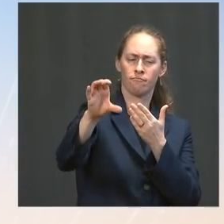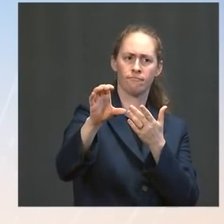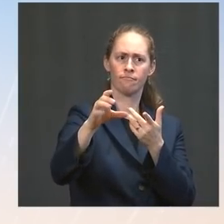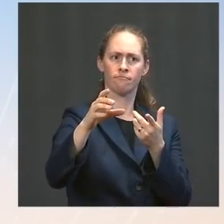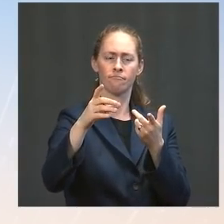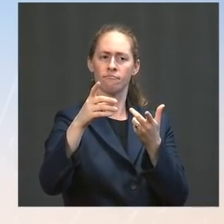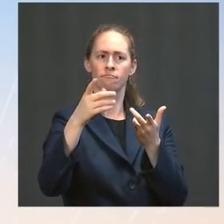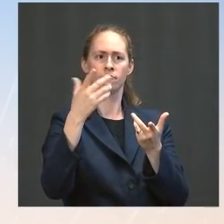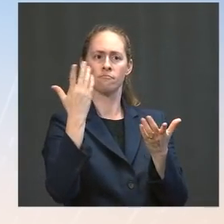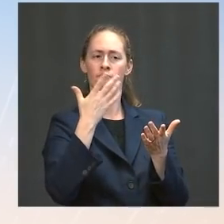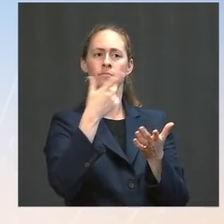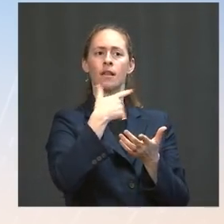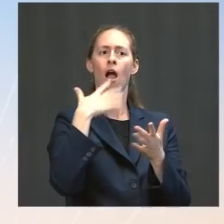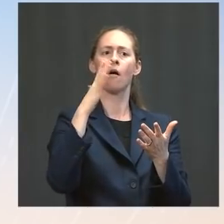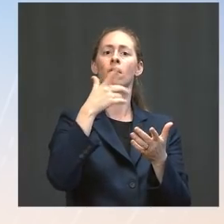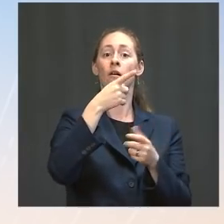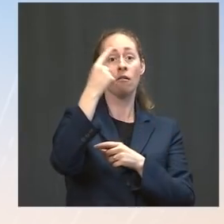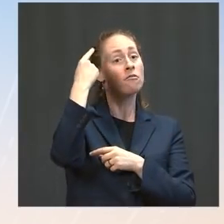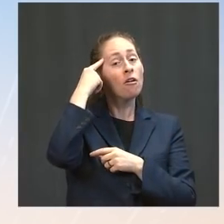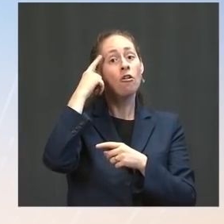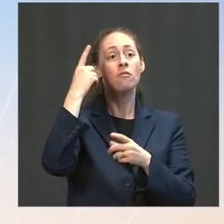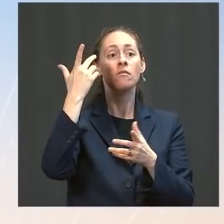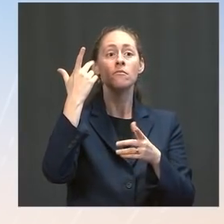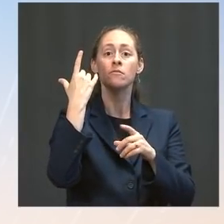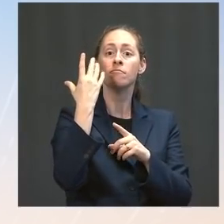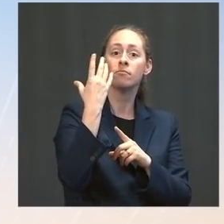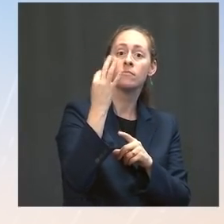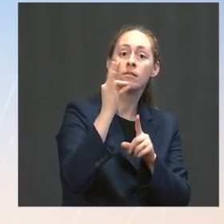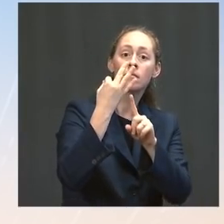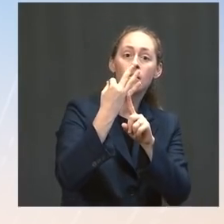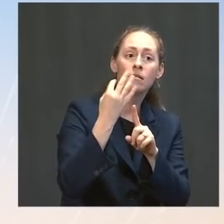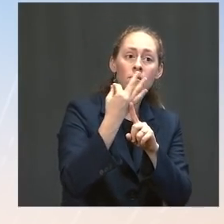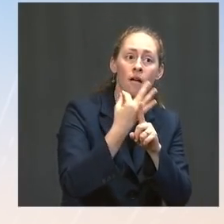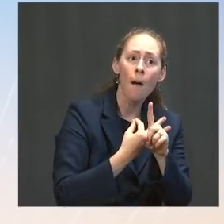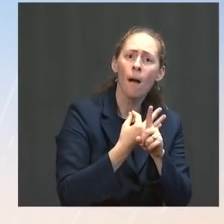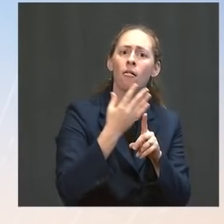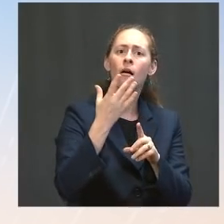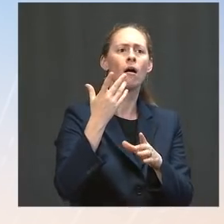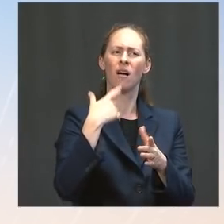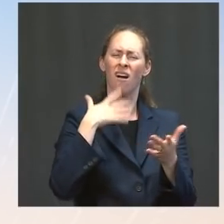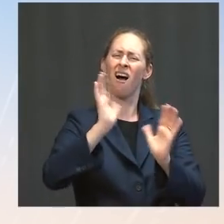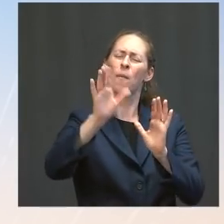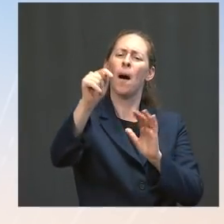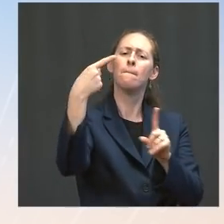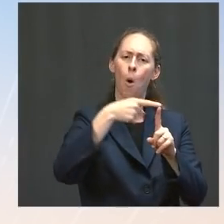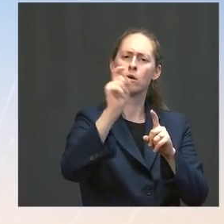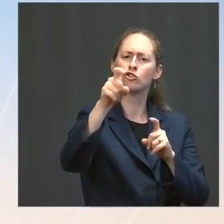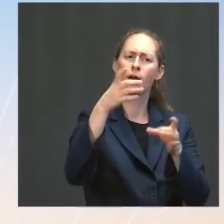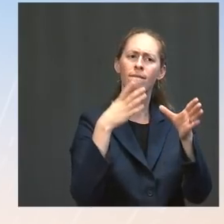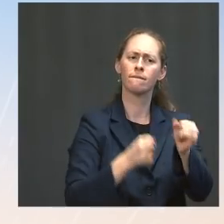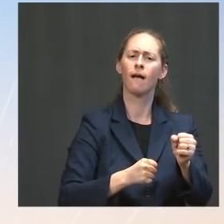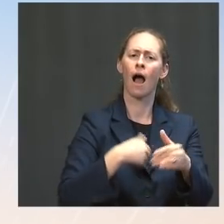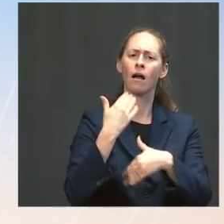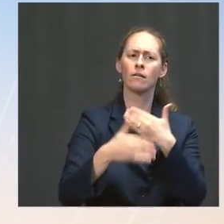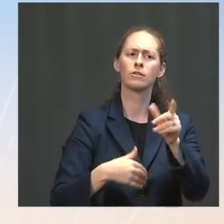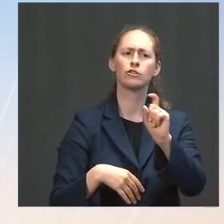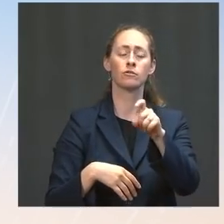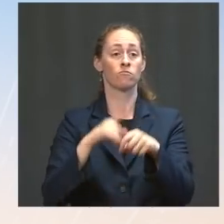true. Does the U.S. government know if Ghani fled to Dubai with millions in cash, and will there be efforts to bring him to justice if